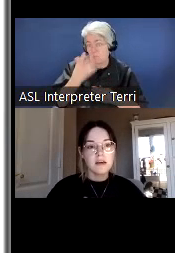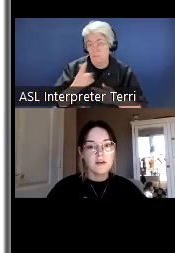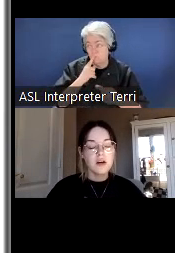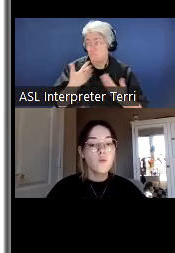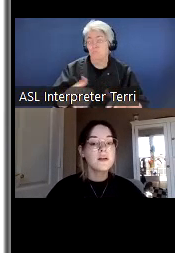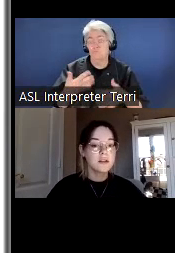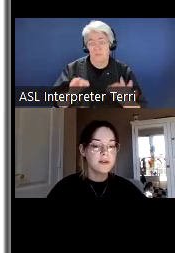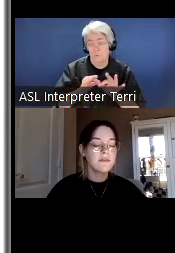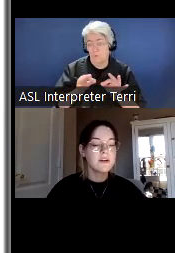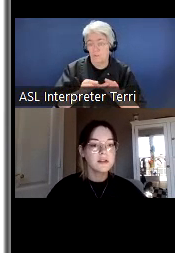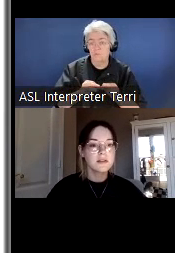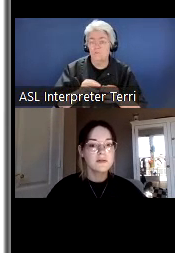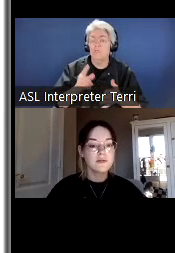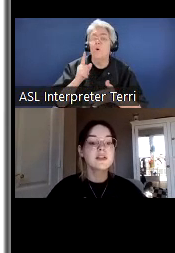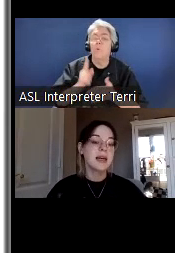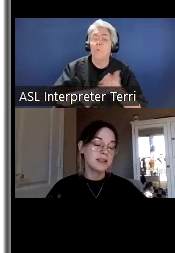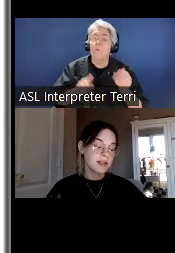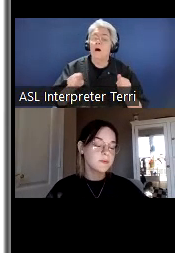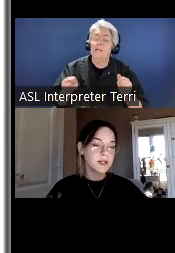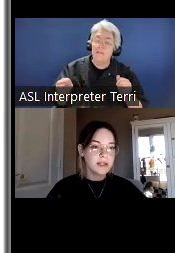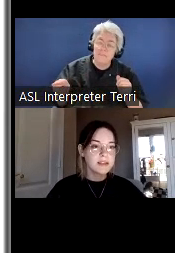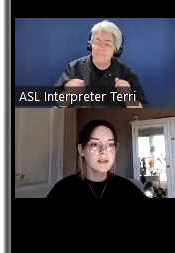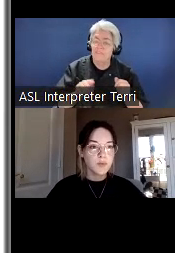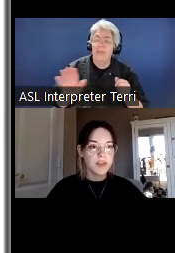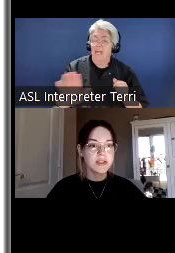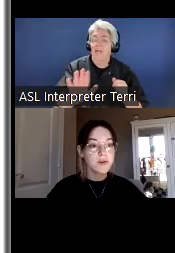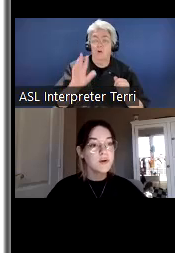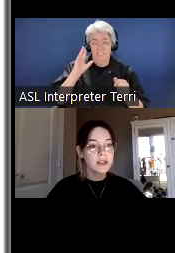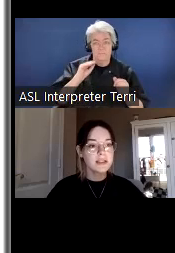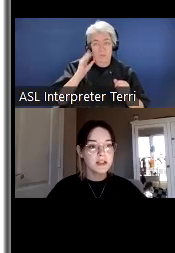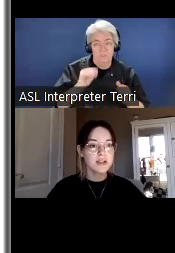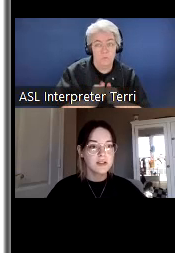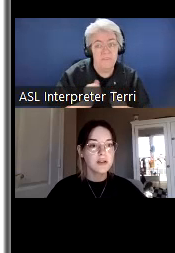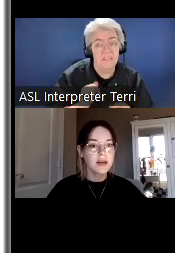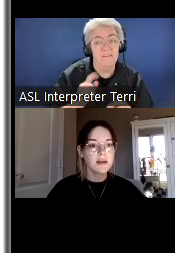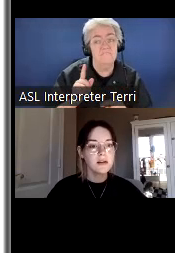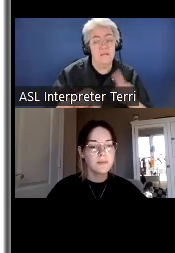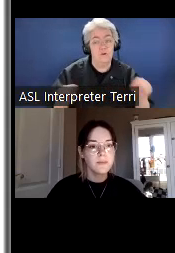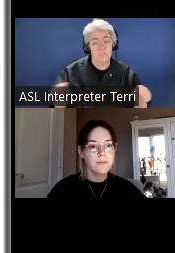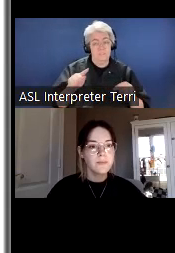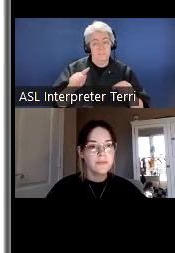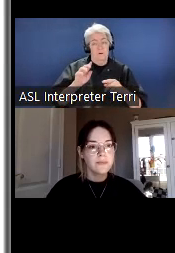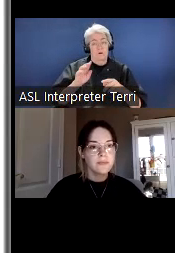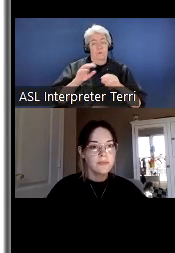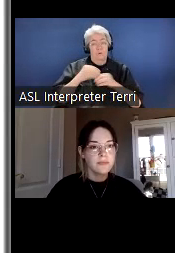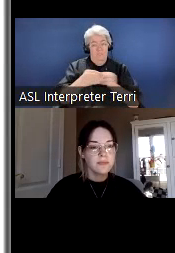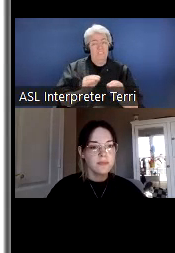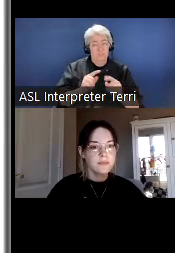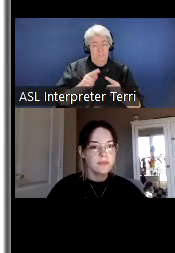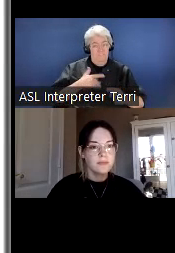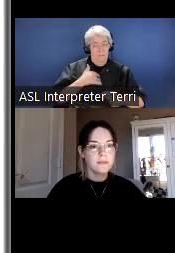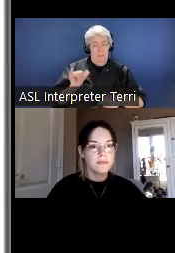to see, what survivors' firsthand experiences with different organizations are like.